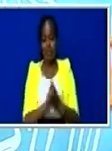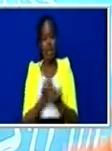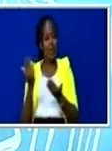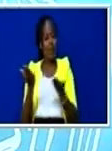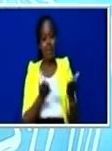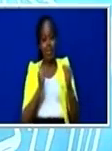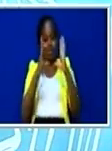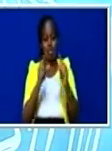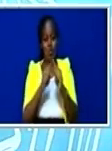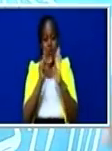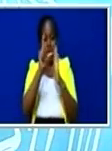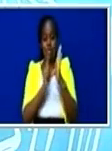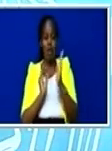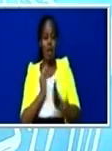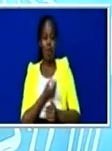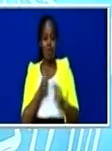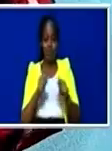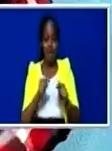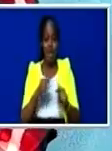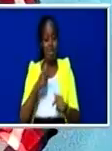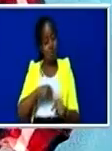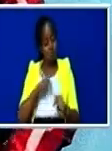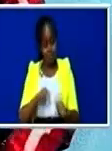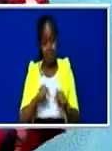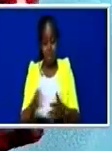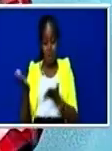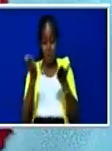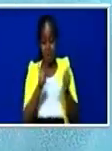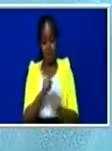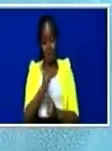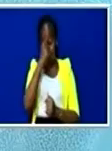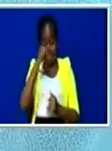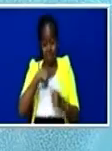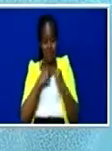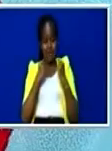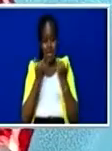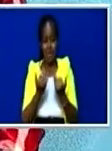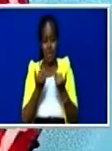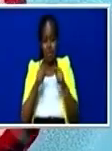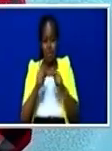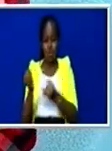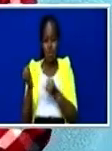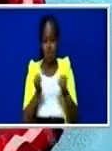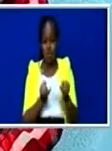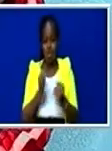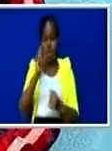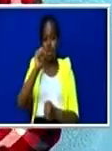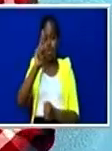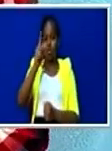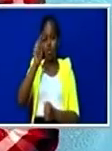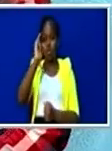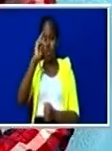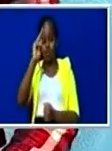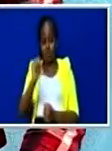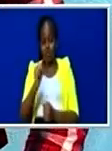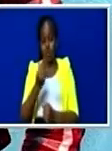welcome to our lesson today. Wacha leo nikukaribishe mimi ndio host. Karibu. Thank you. So we introduced nutrition in our first